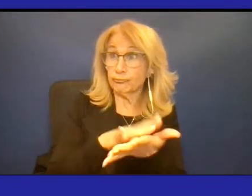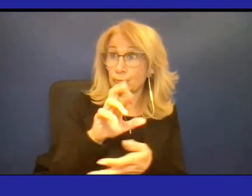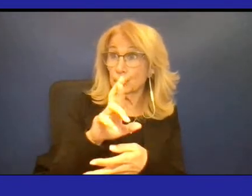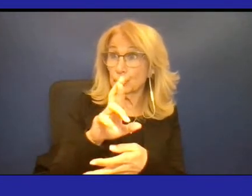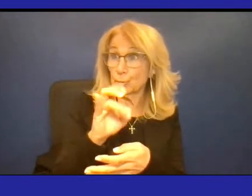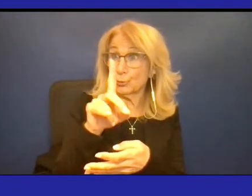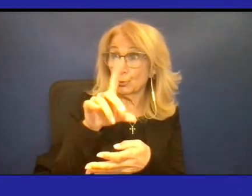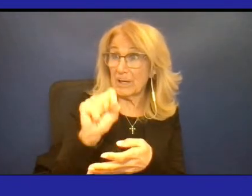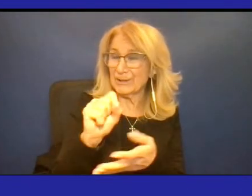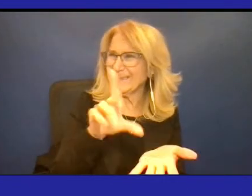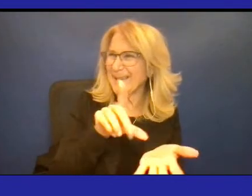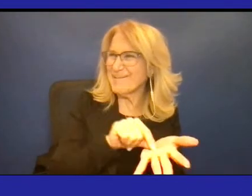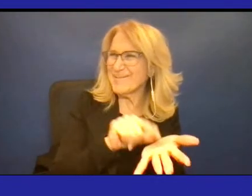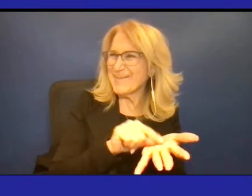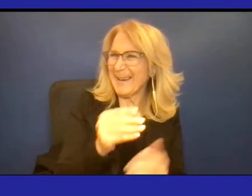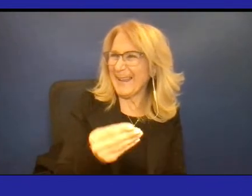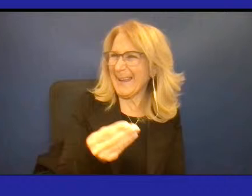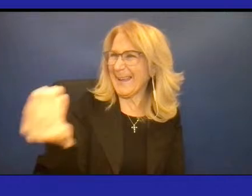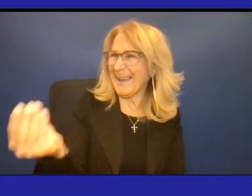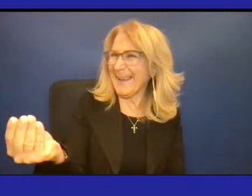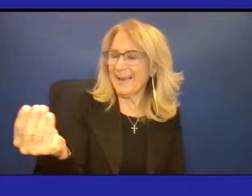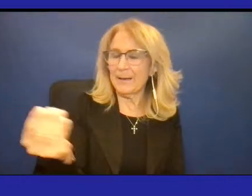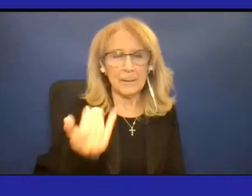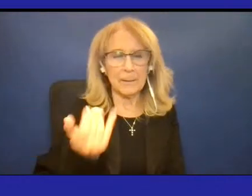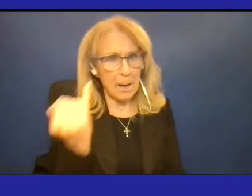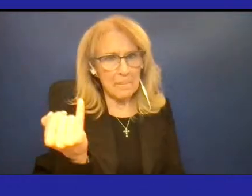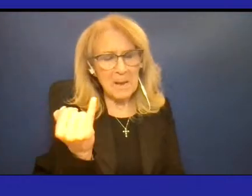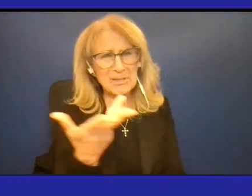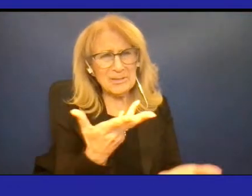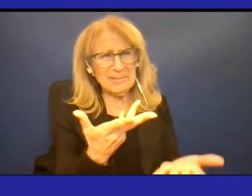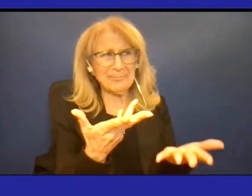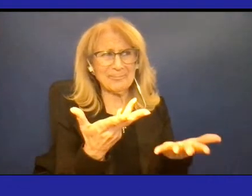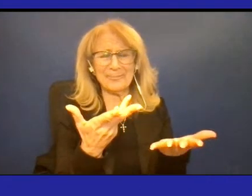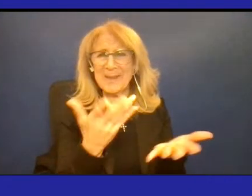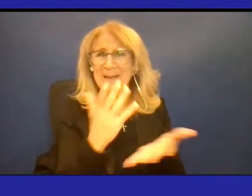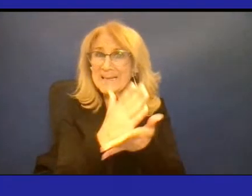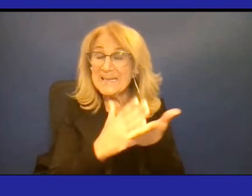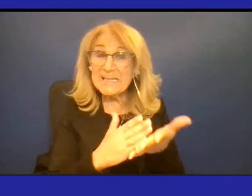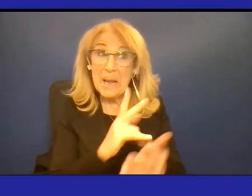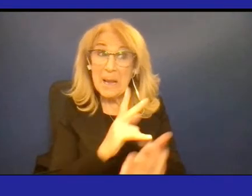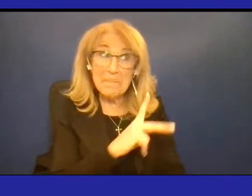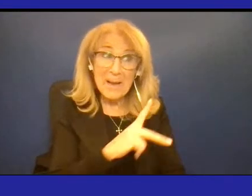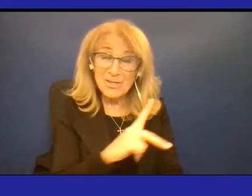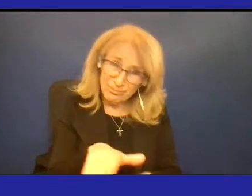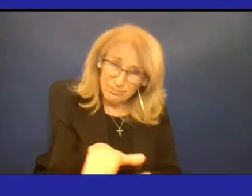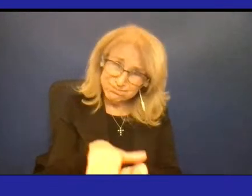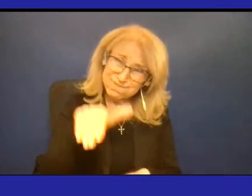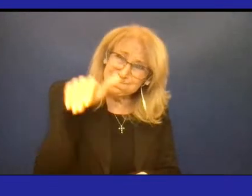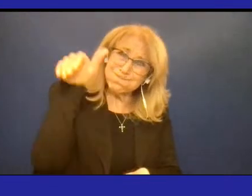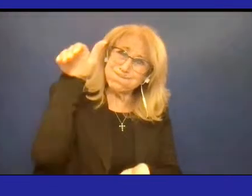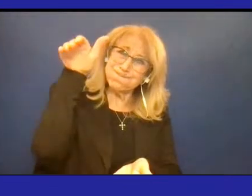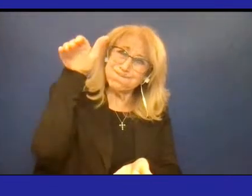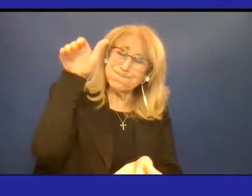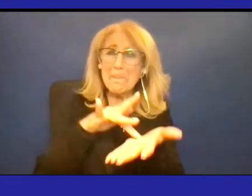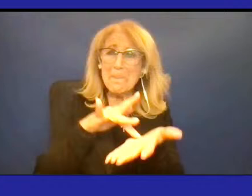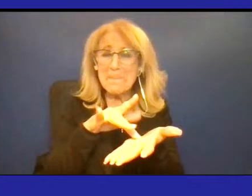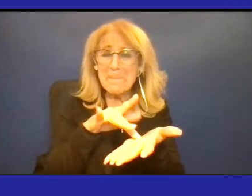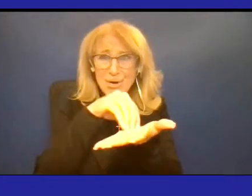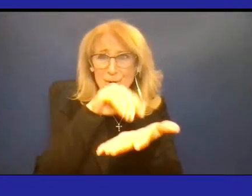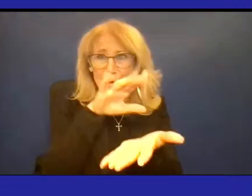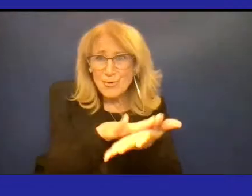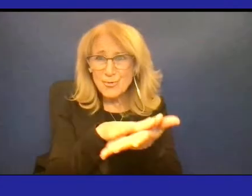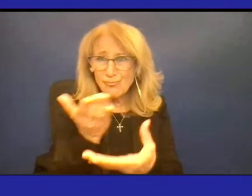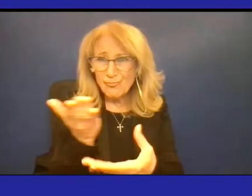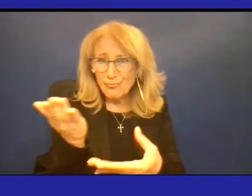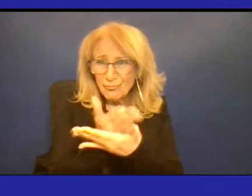so you can imagine some of our patients have quite extensive volumes of medical records. Other things we're looking at